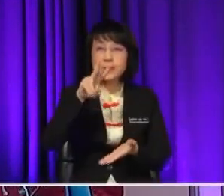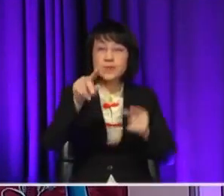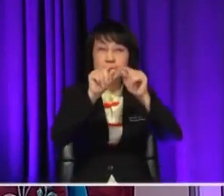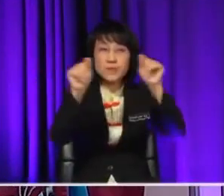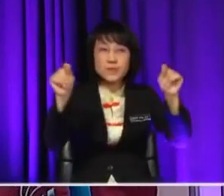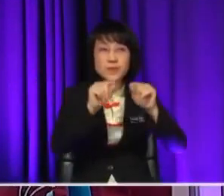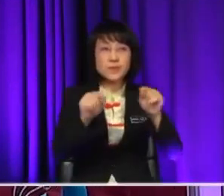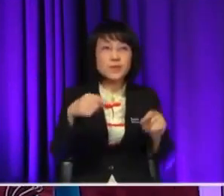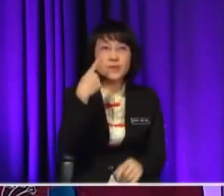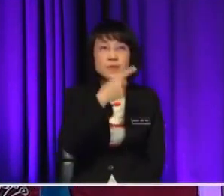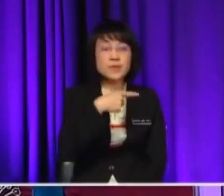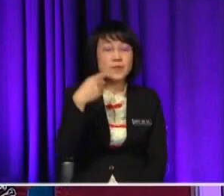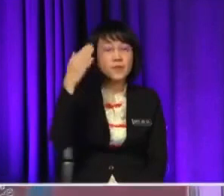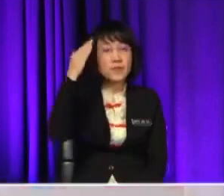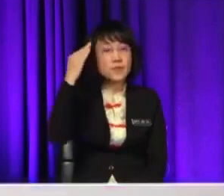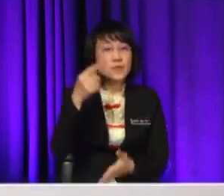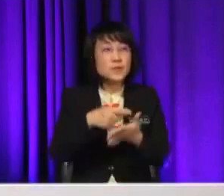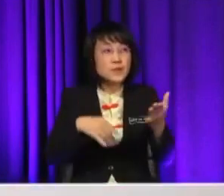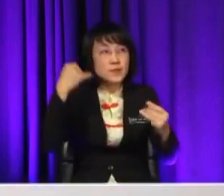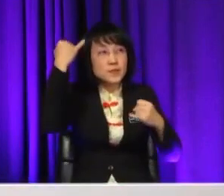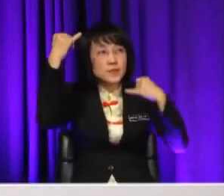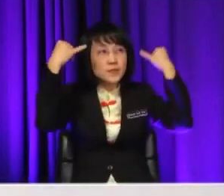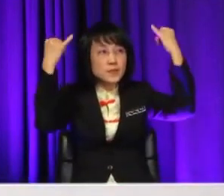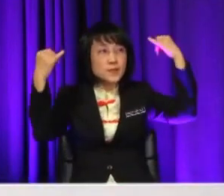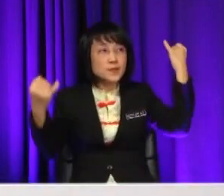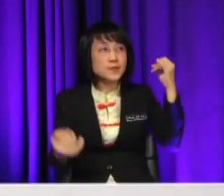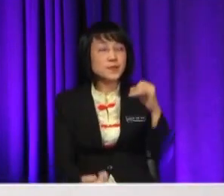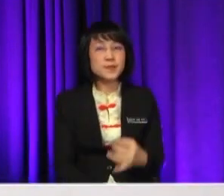hands? May I, teacher? Yes, please.